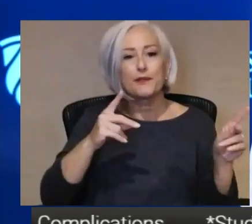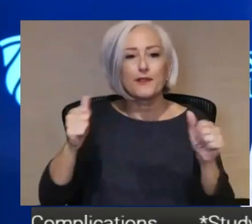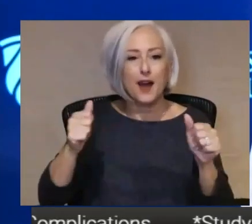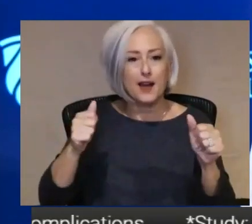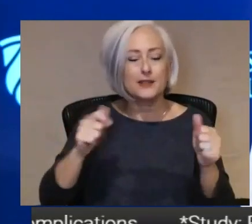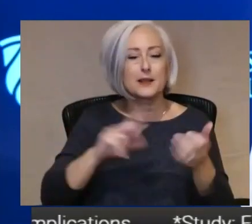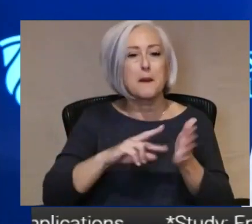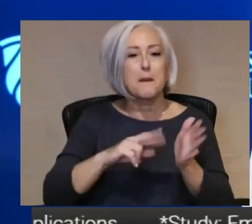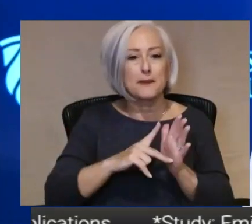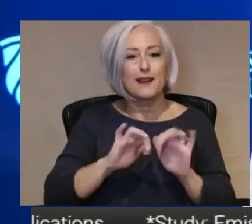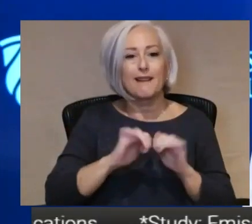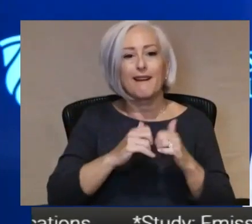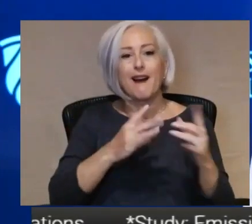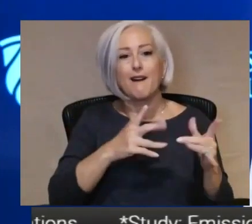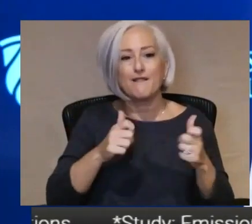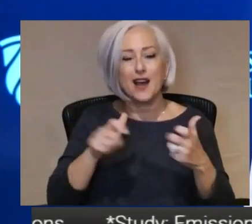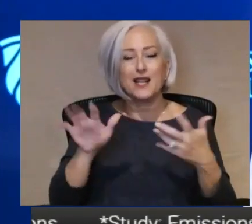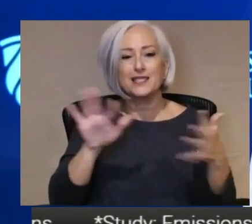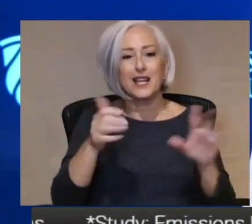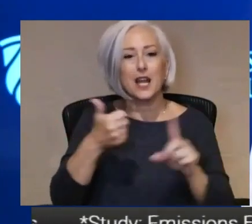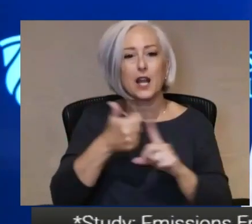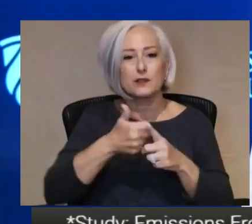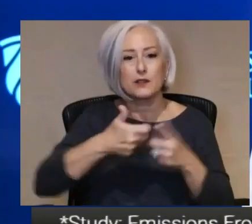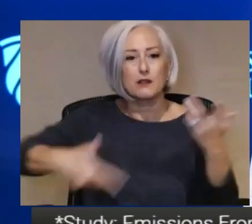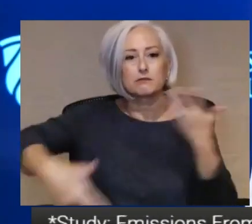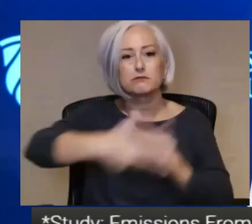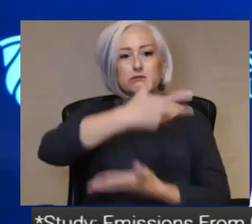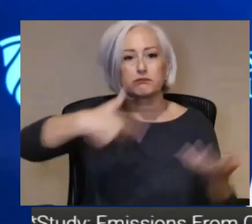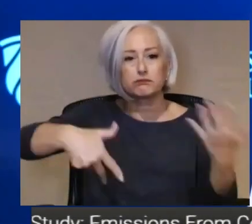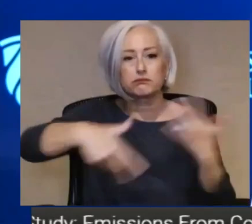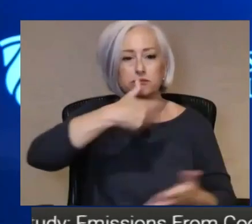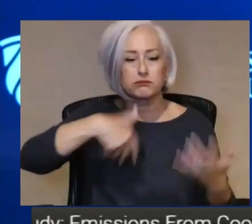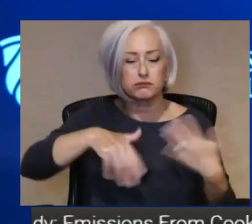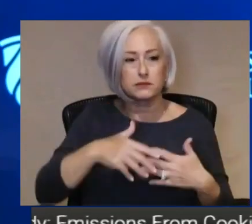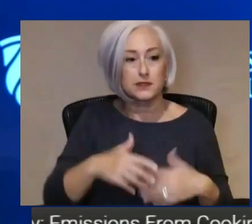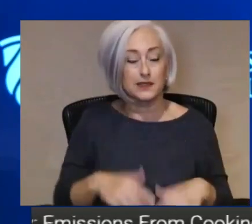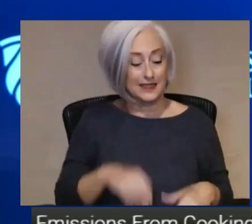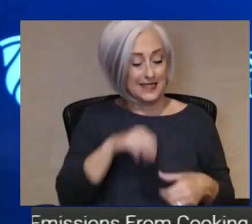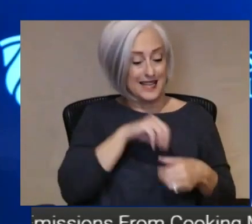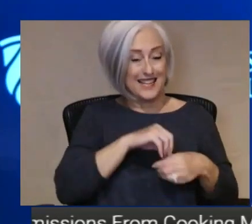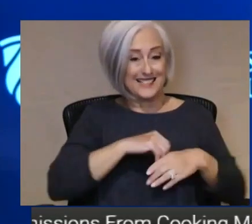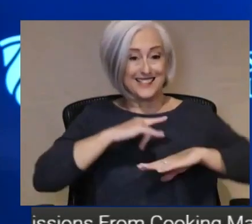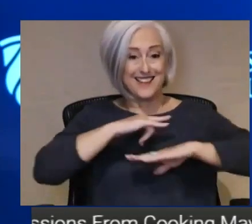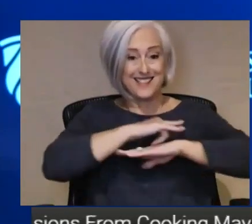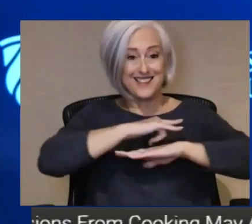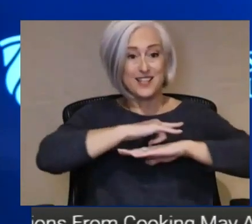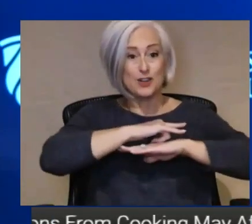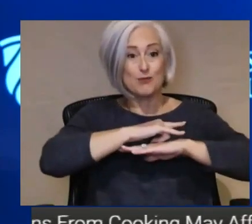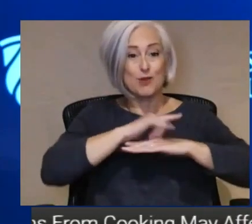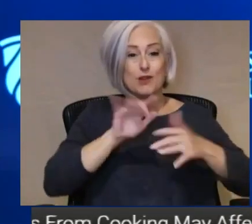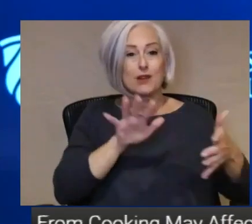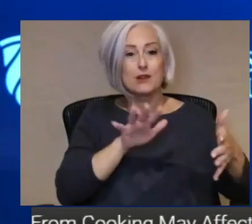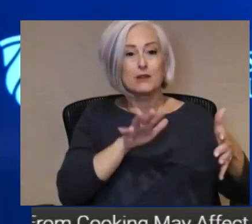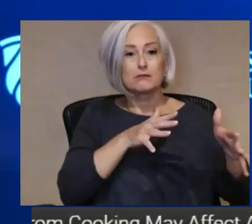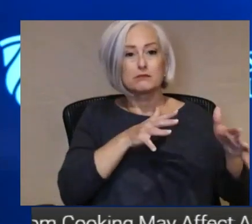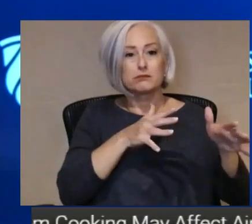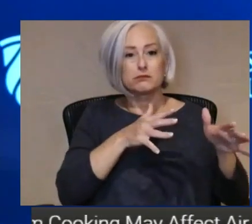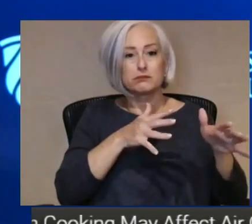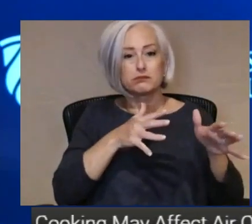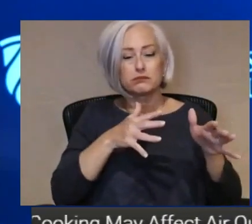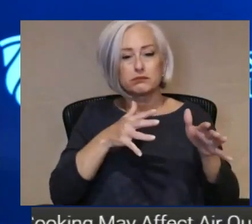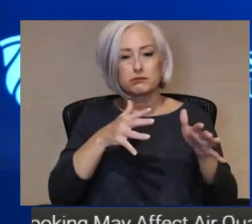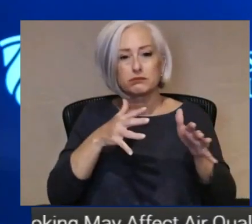plane. But the terminal's not that fast. And so I think the greater danger, Hawk, is going to